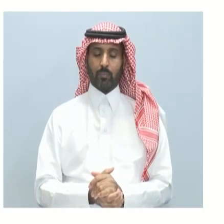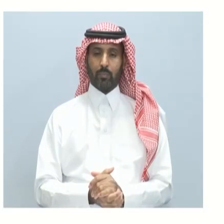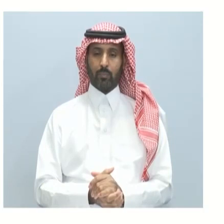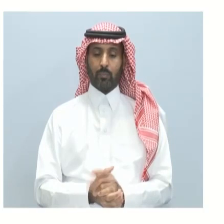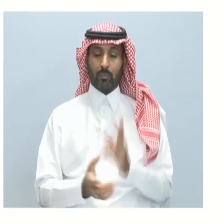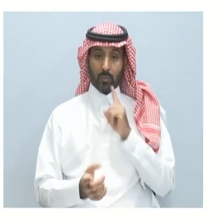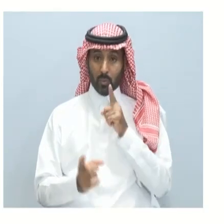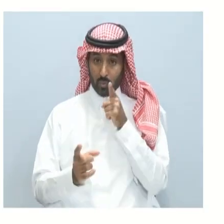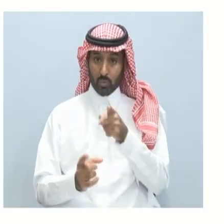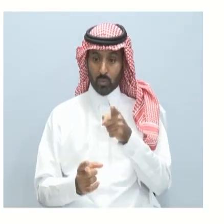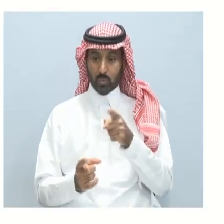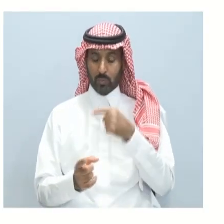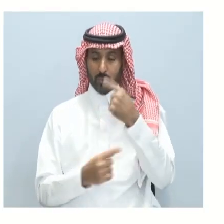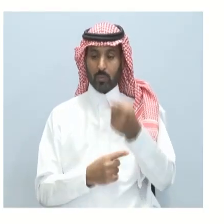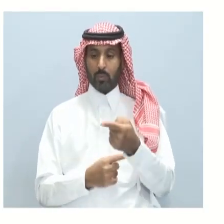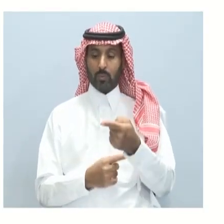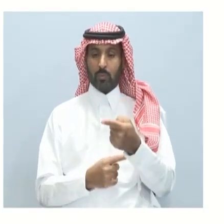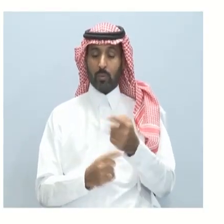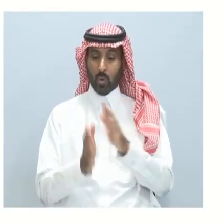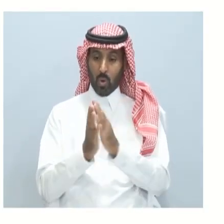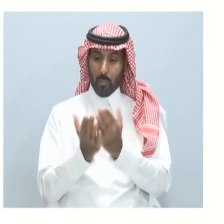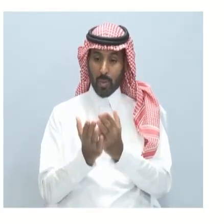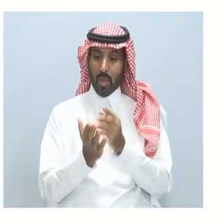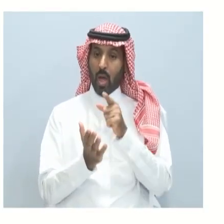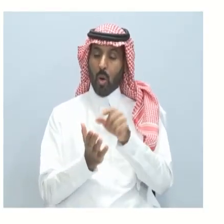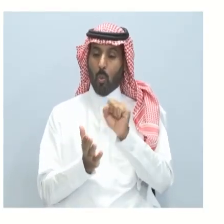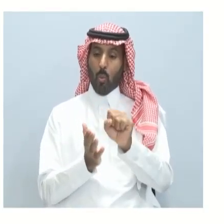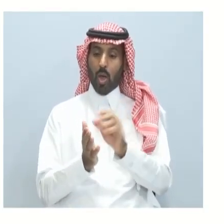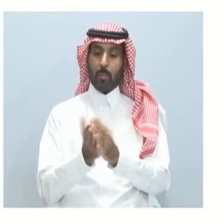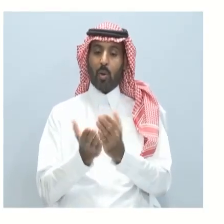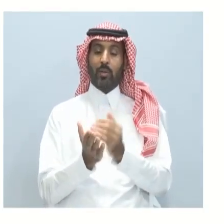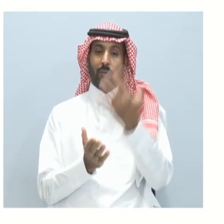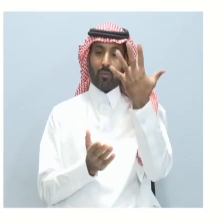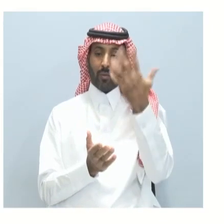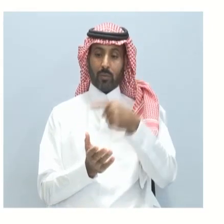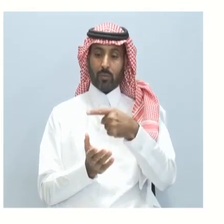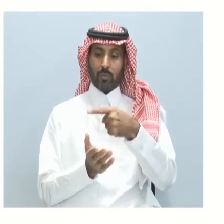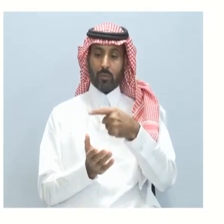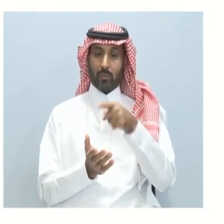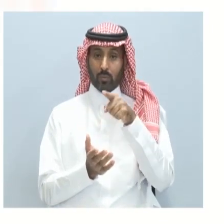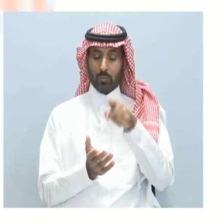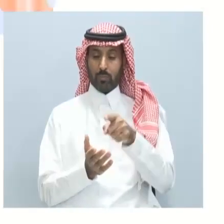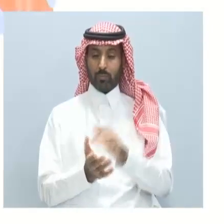Now it is your turn. We are going to open our book on page number 15.